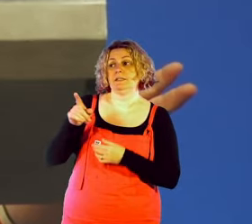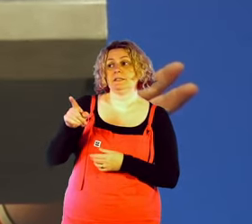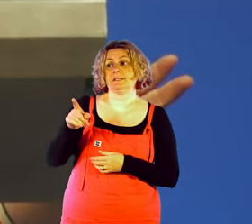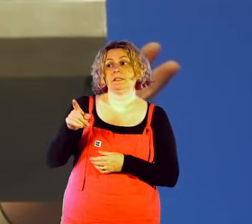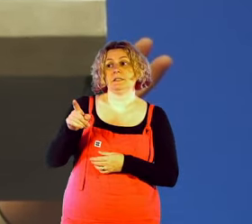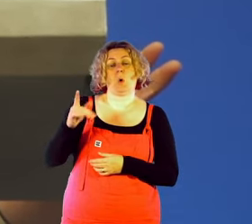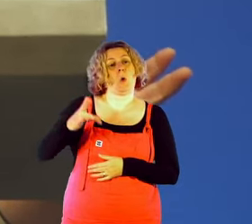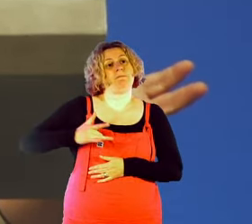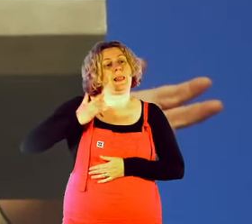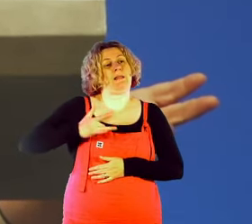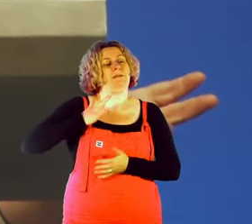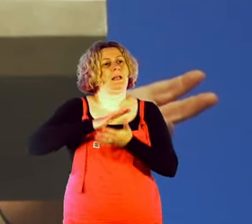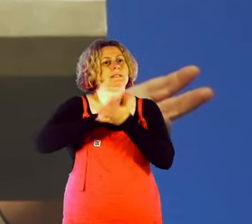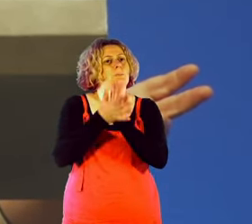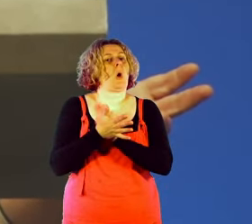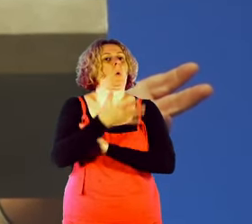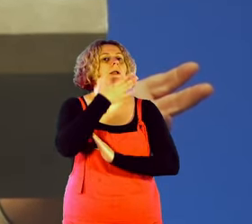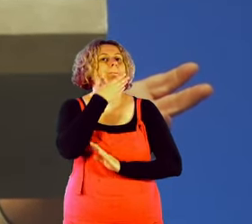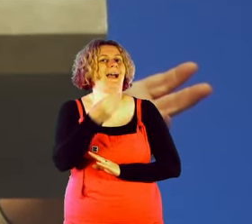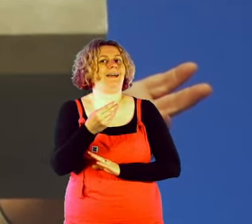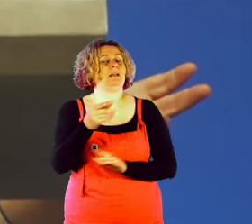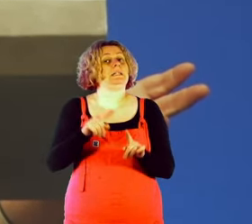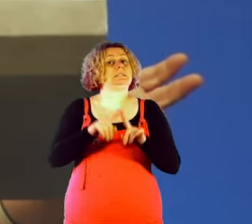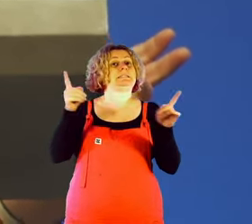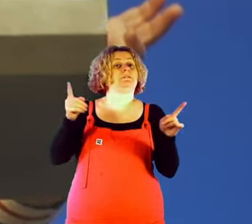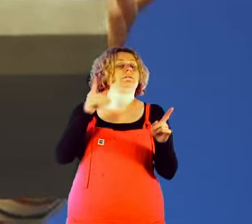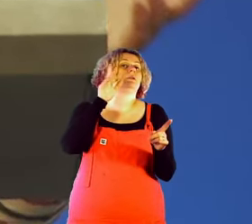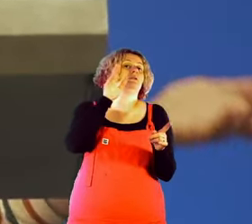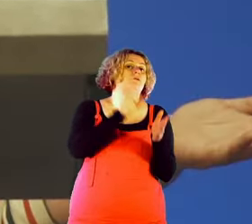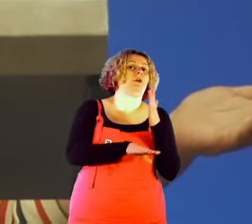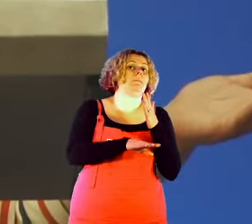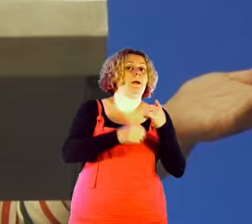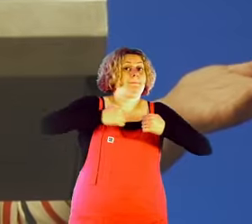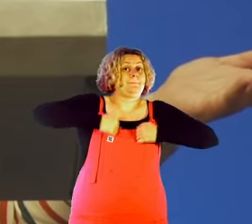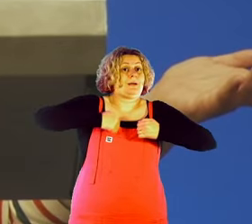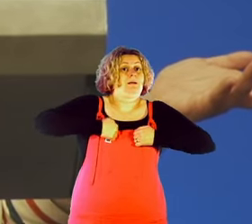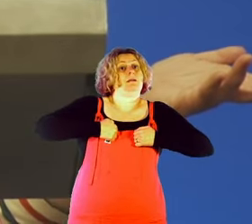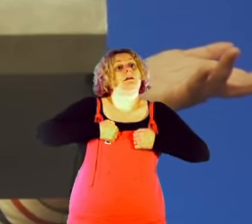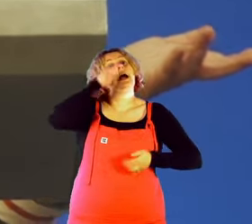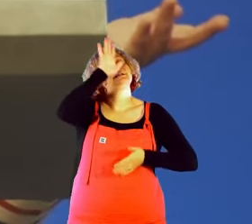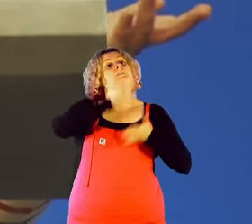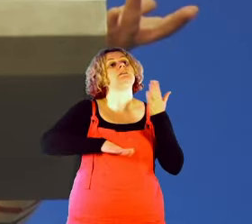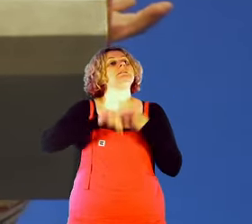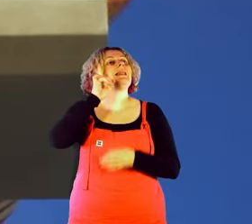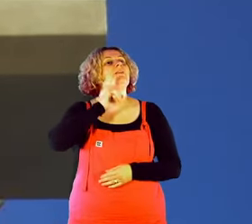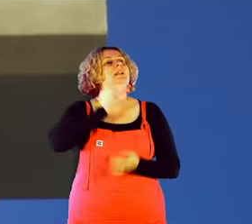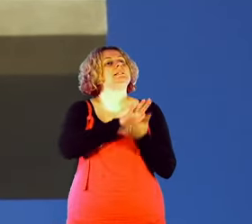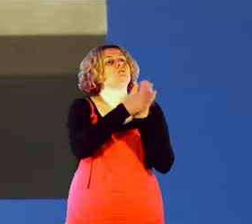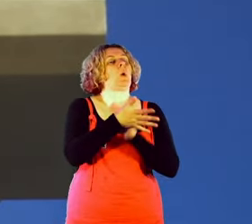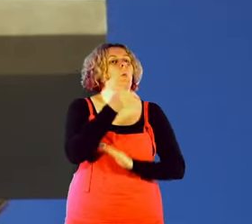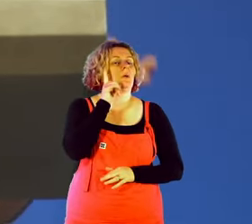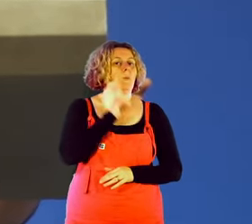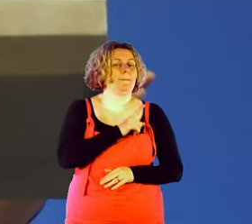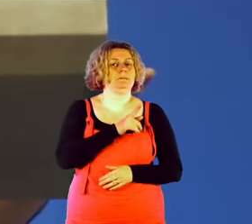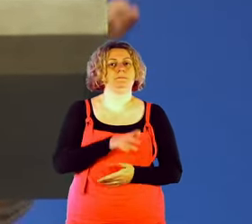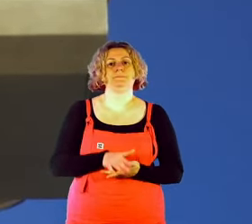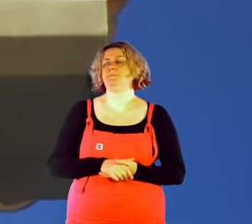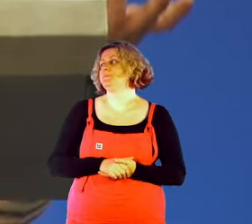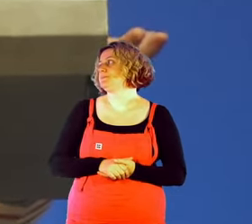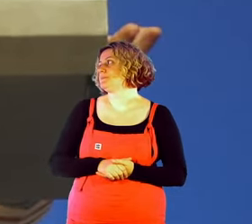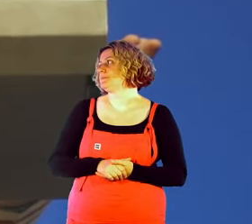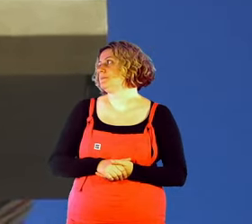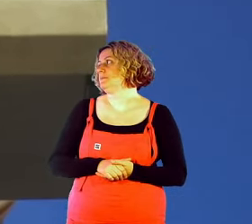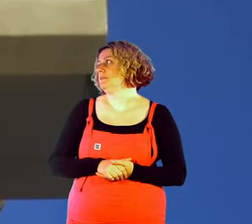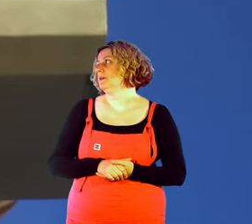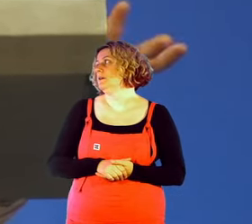as a broken man will be different from my experience as living as a broken woman. But male